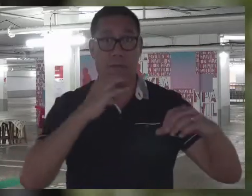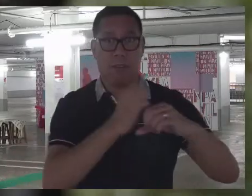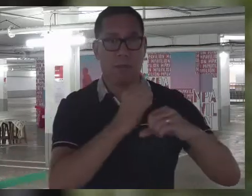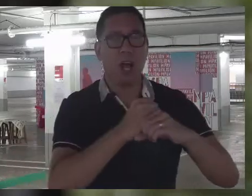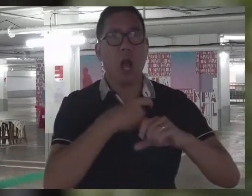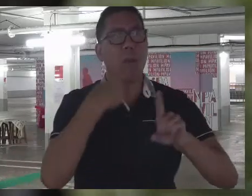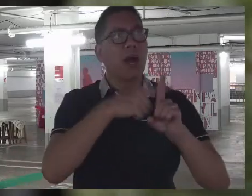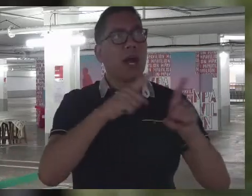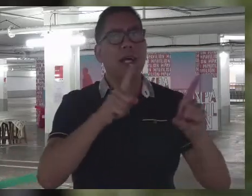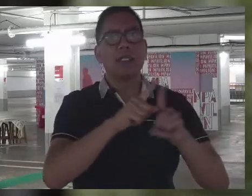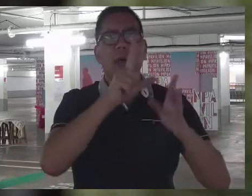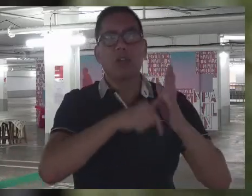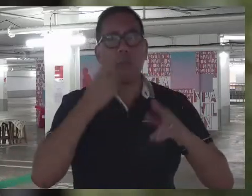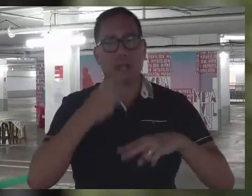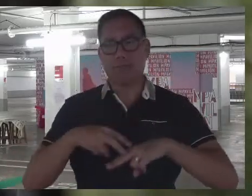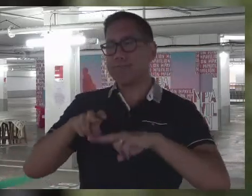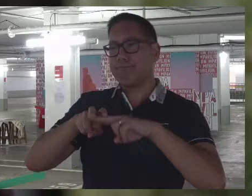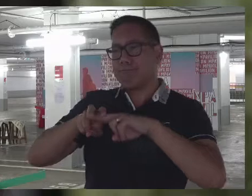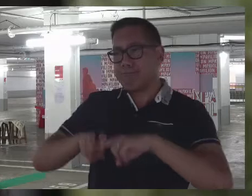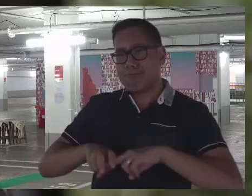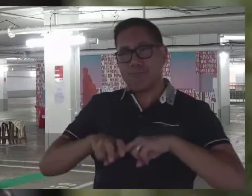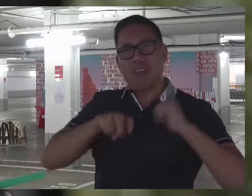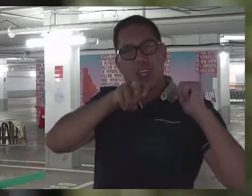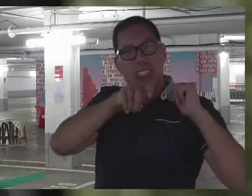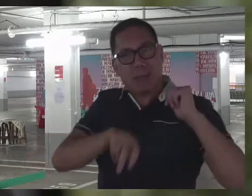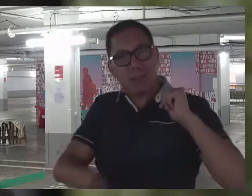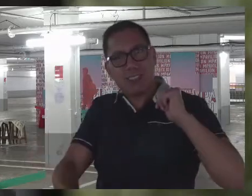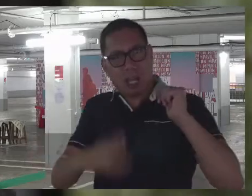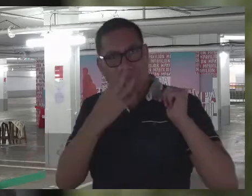on the steps and take photographs. So